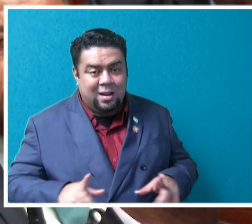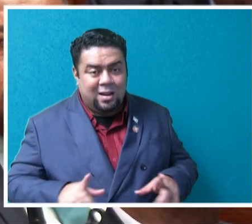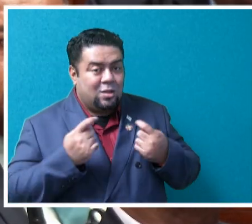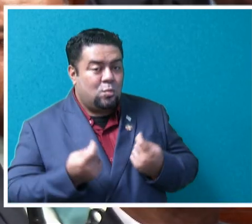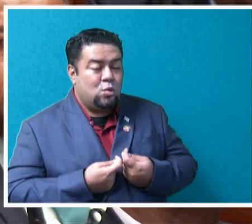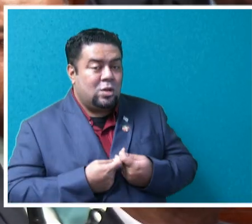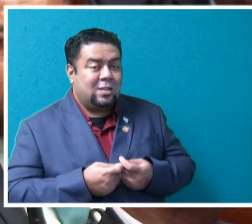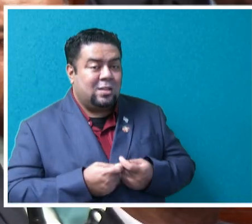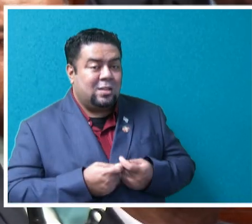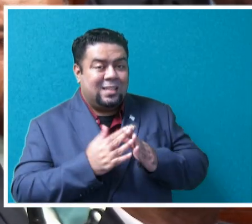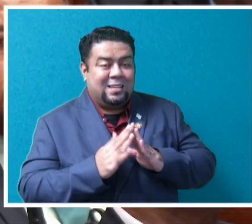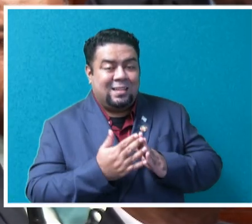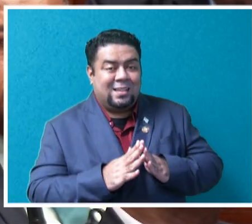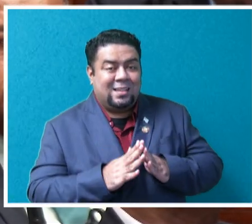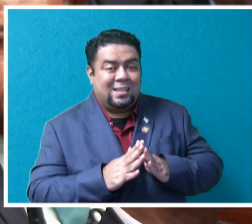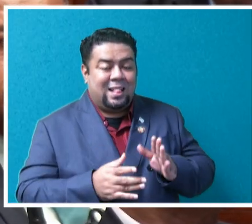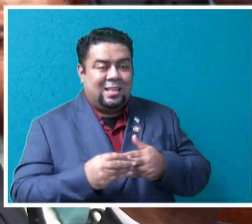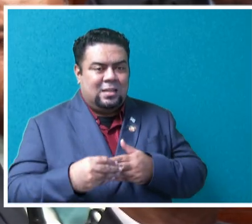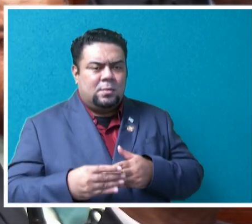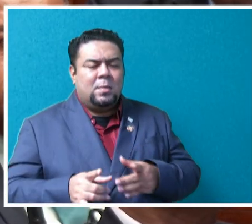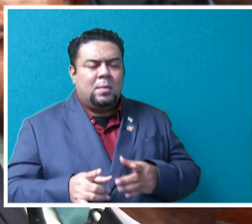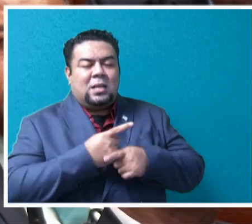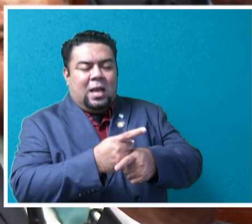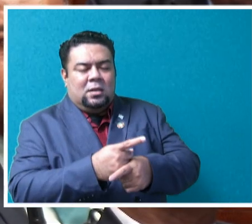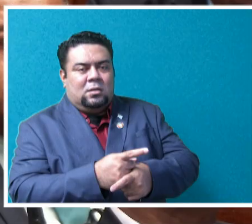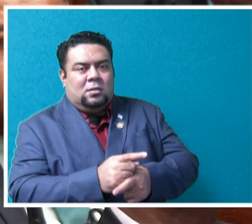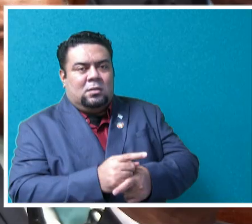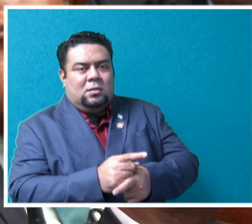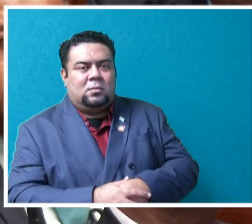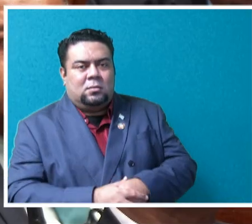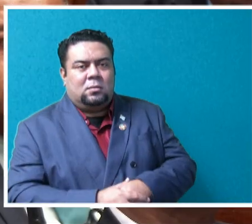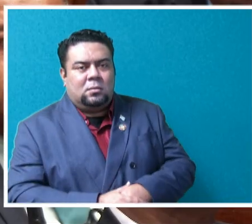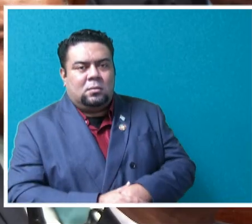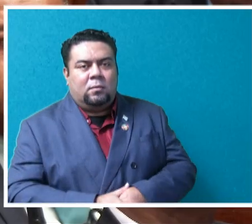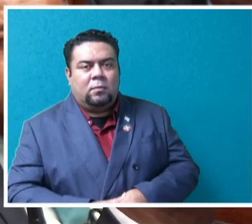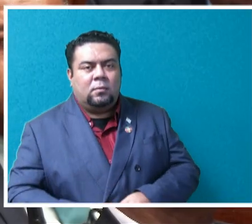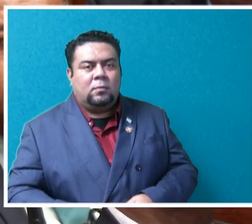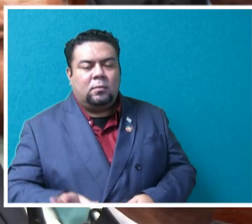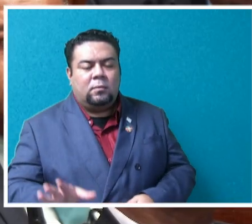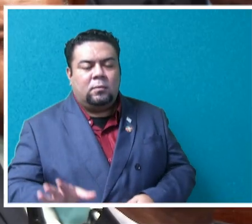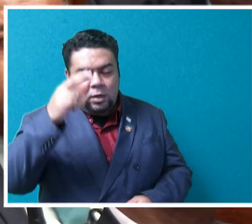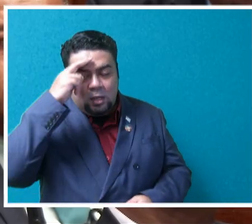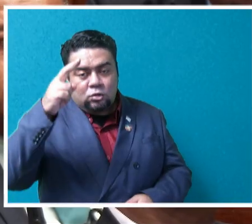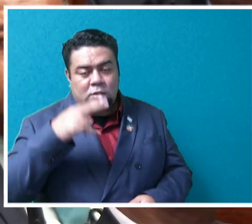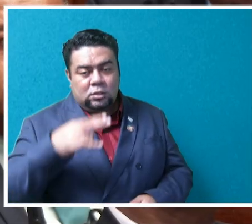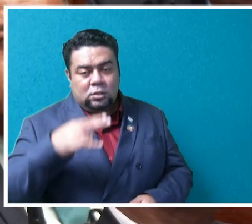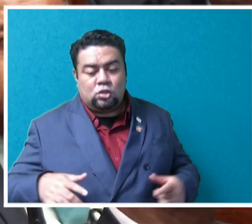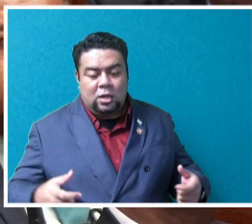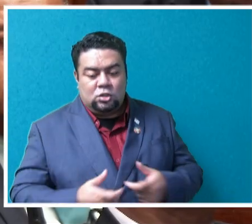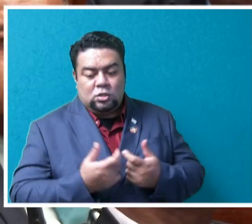leaders must guide responses to emerging national challenges, including the